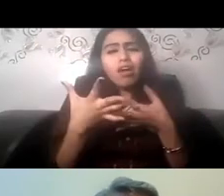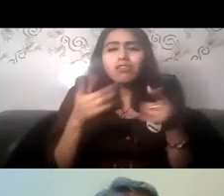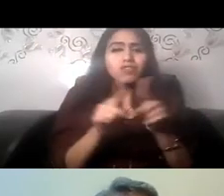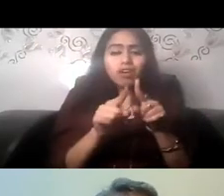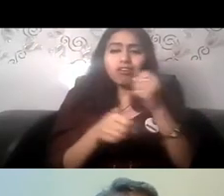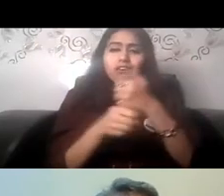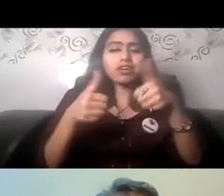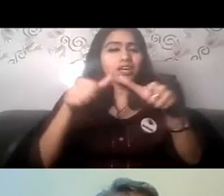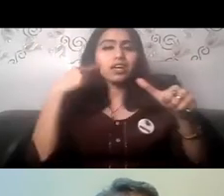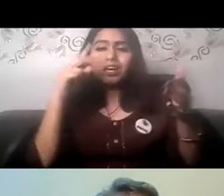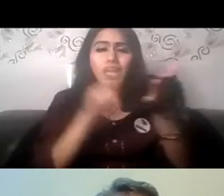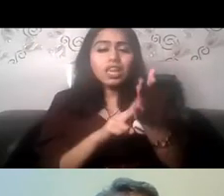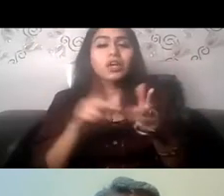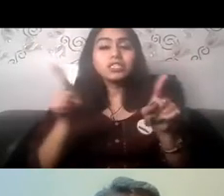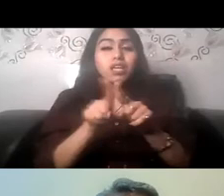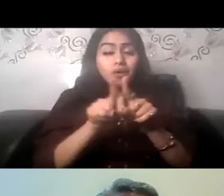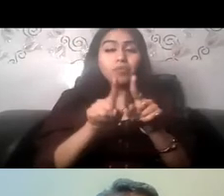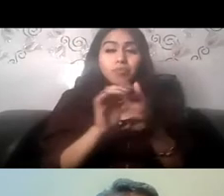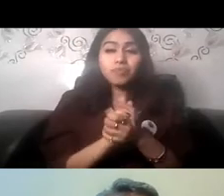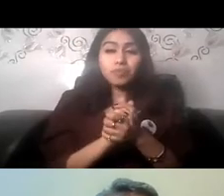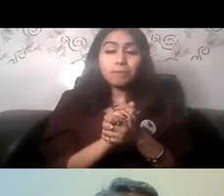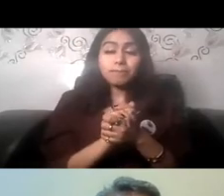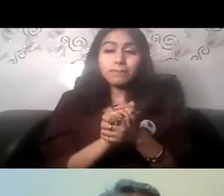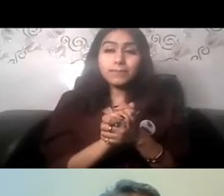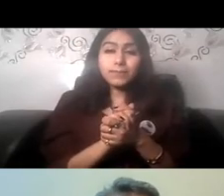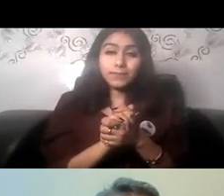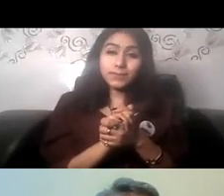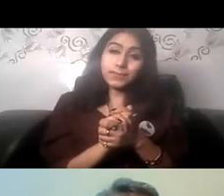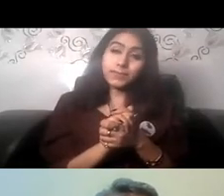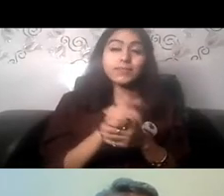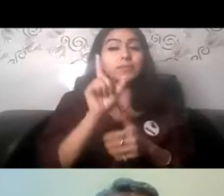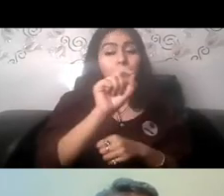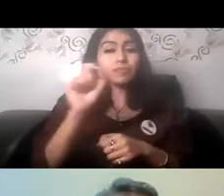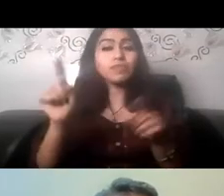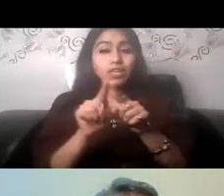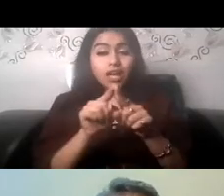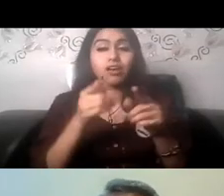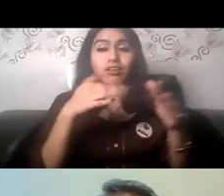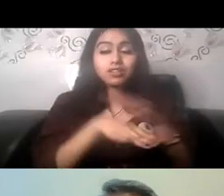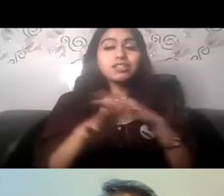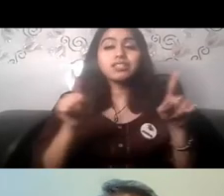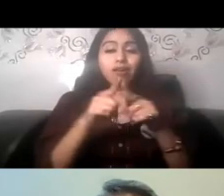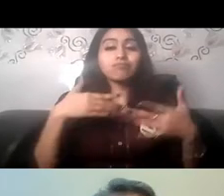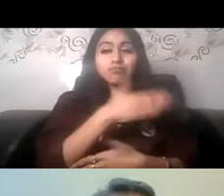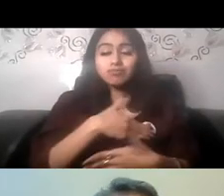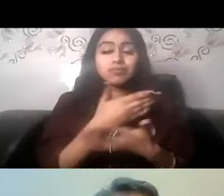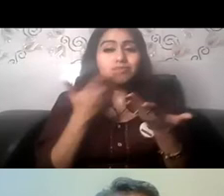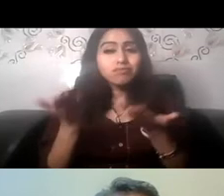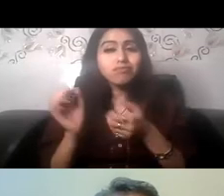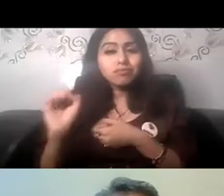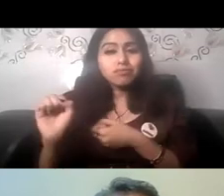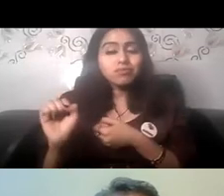evening, about 1 hour ago, he was on one of our 100th episode we were celebrating today. And